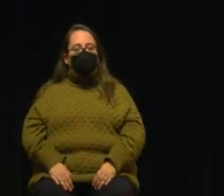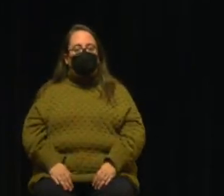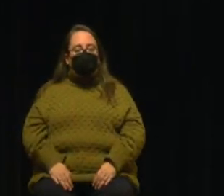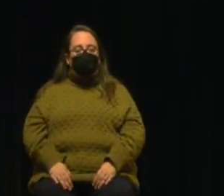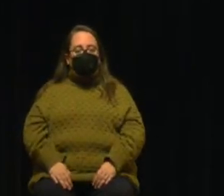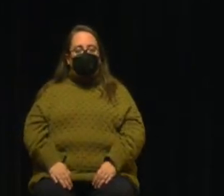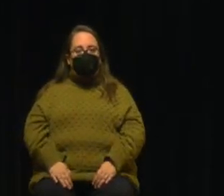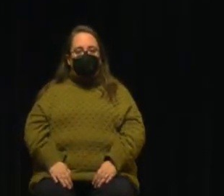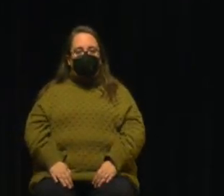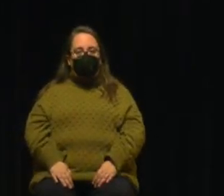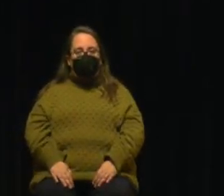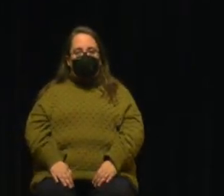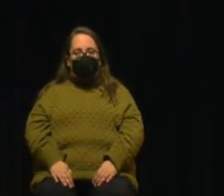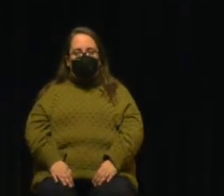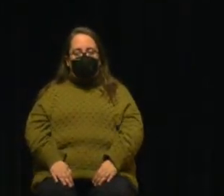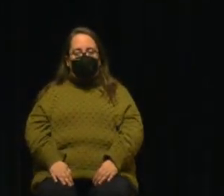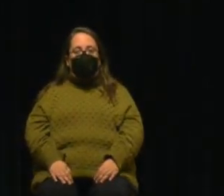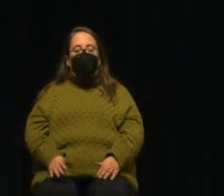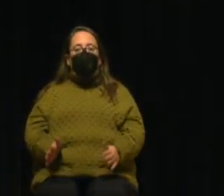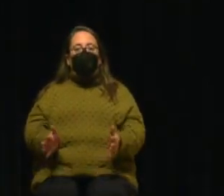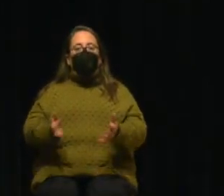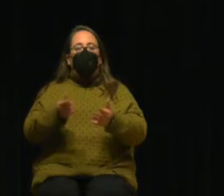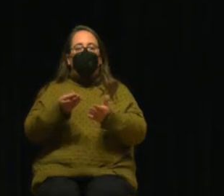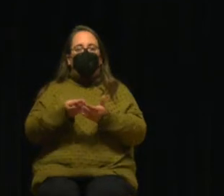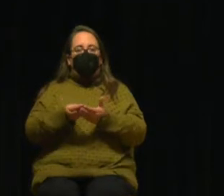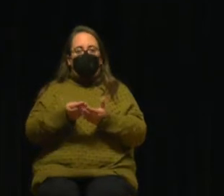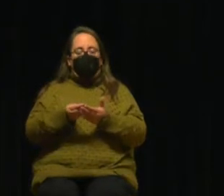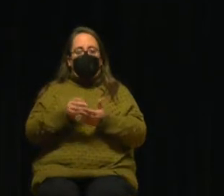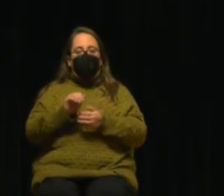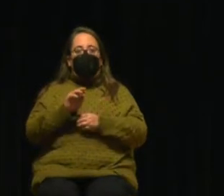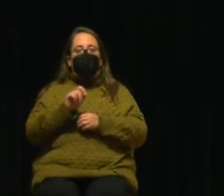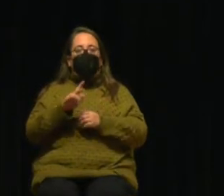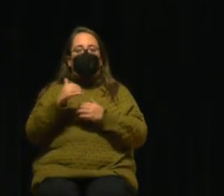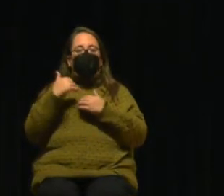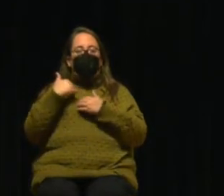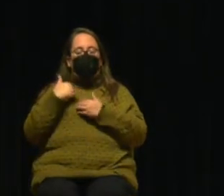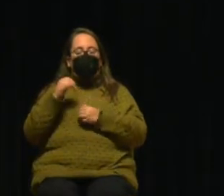Along with this raising money, Still was also